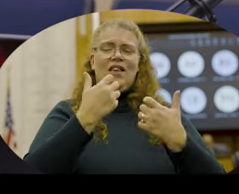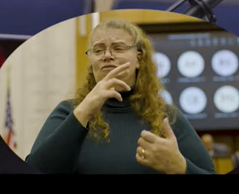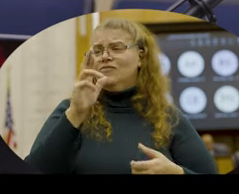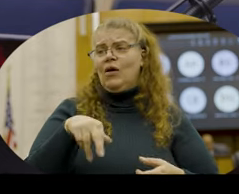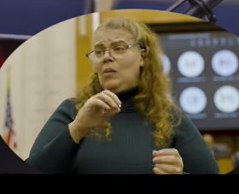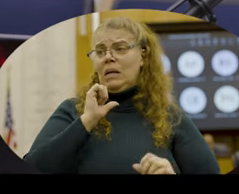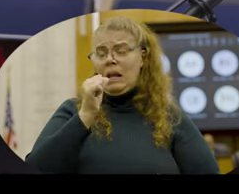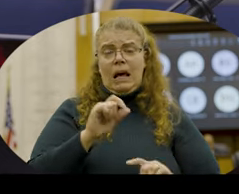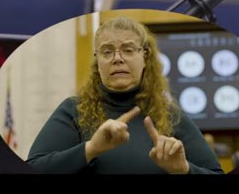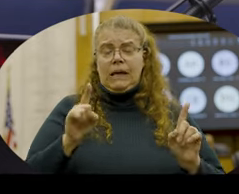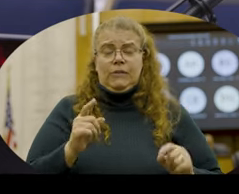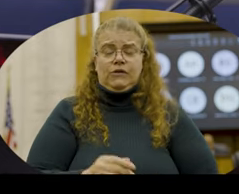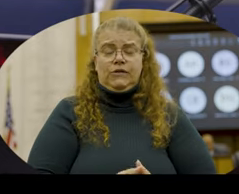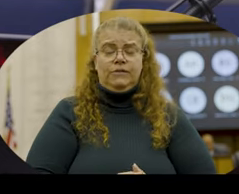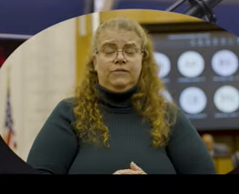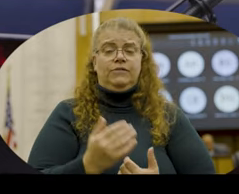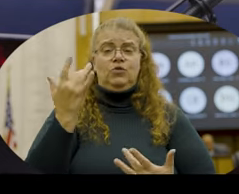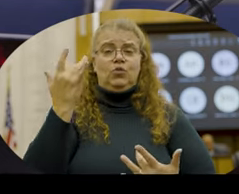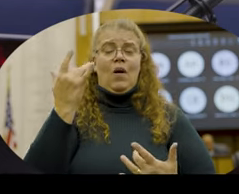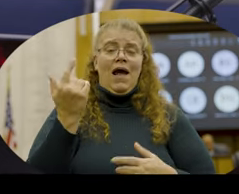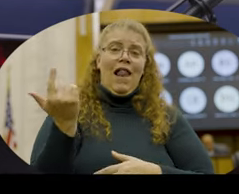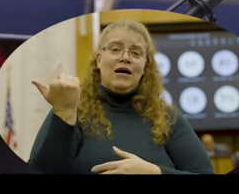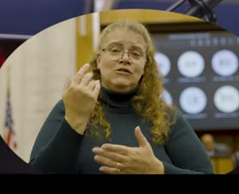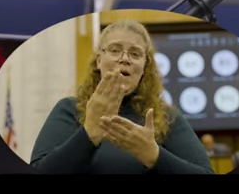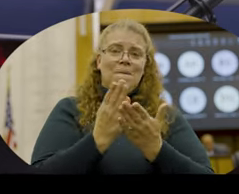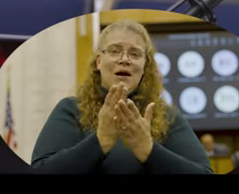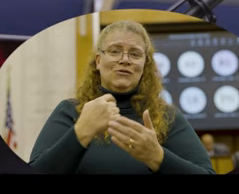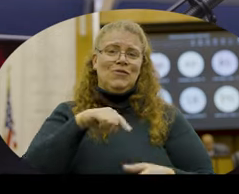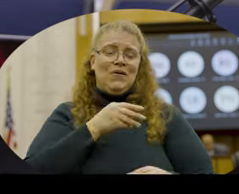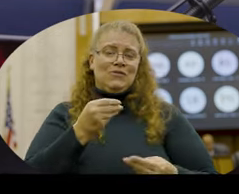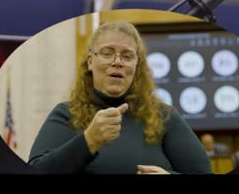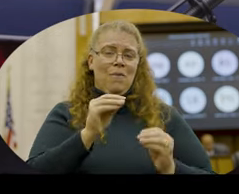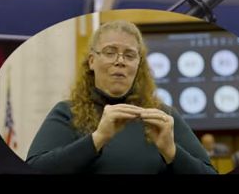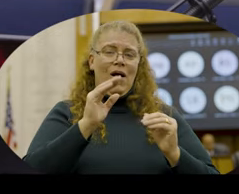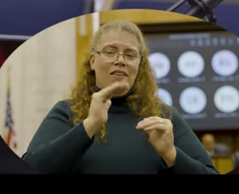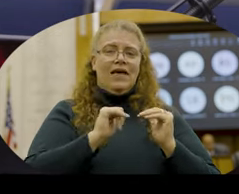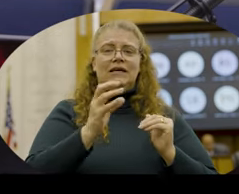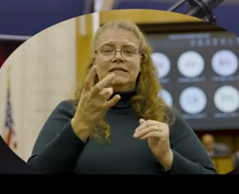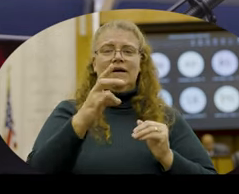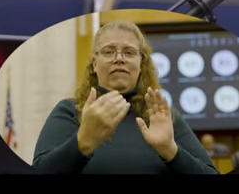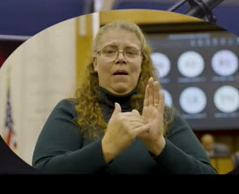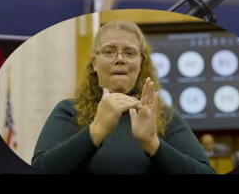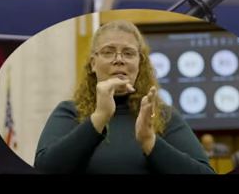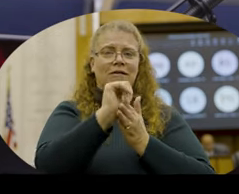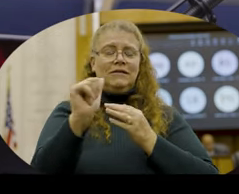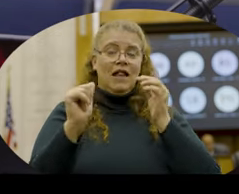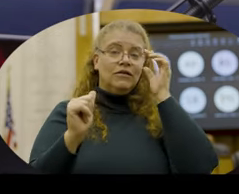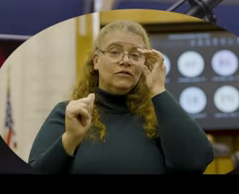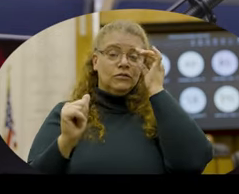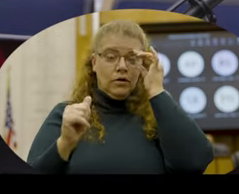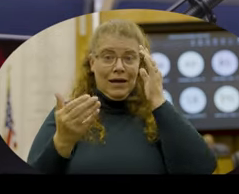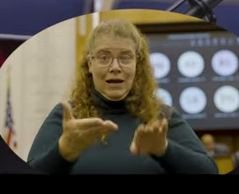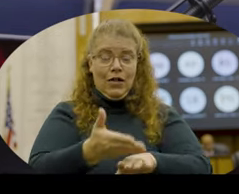before, none of the great advances we have made in building a more equitable, resilient city,